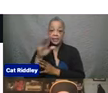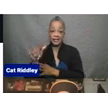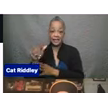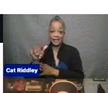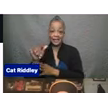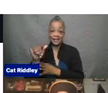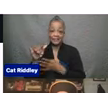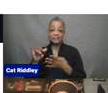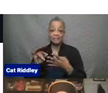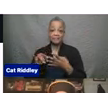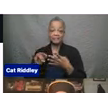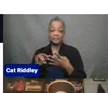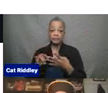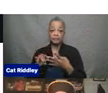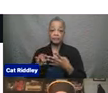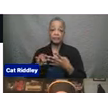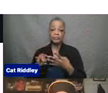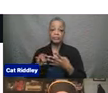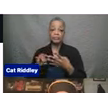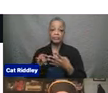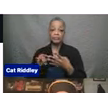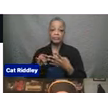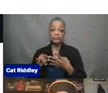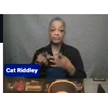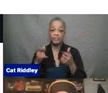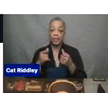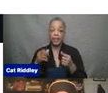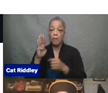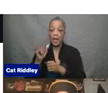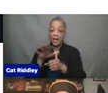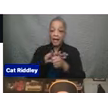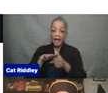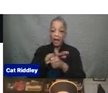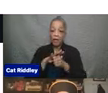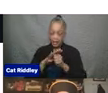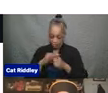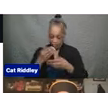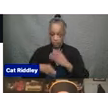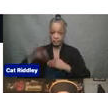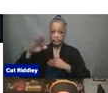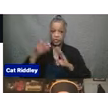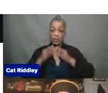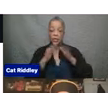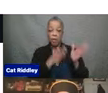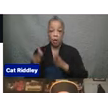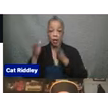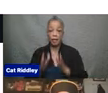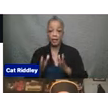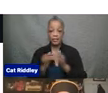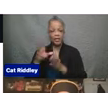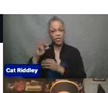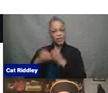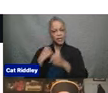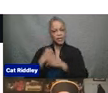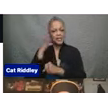Tracy is a Bay Area native, community organizer. He has 30 years' experience